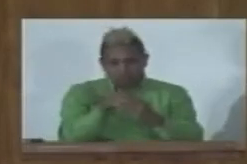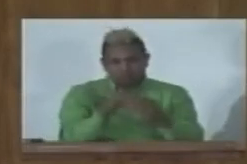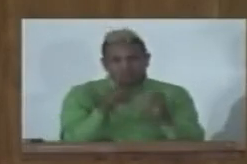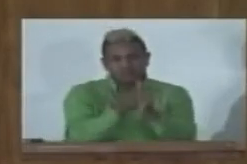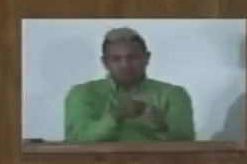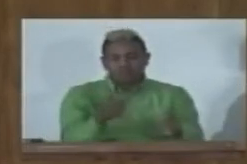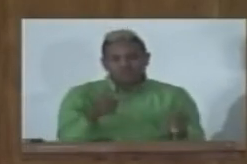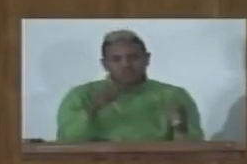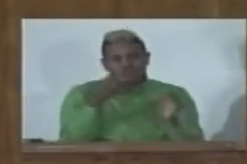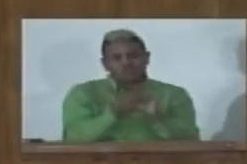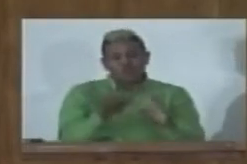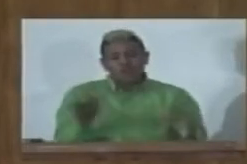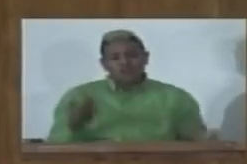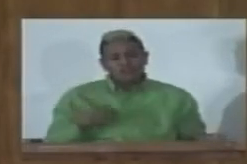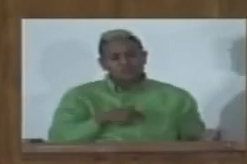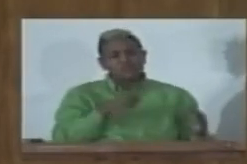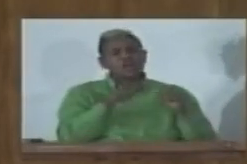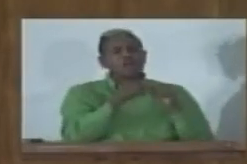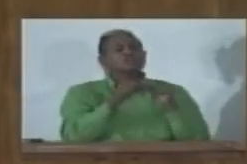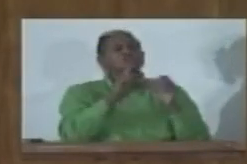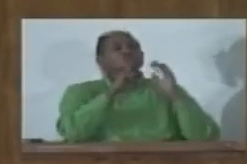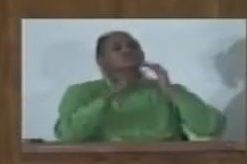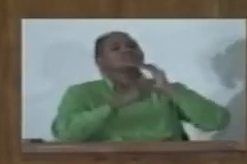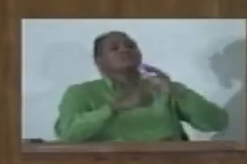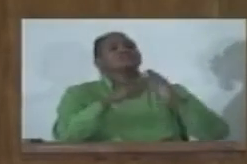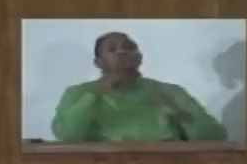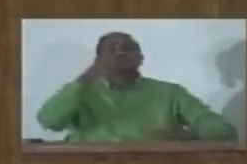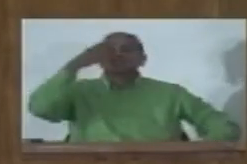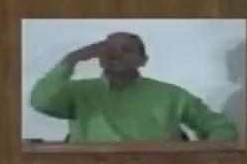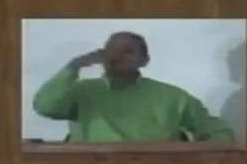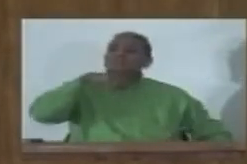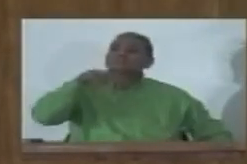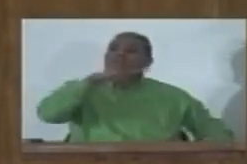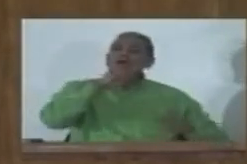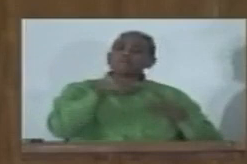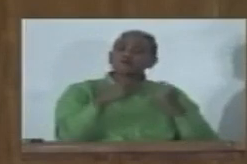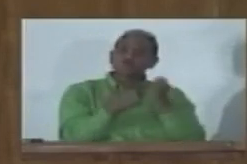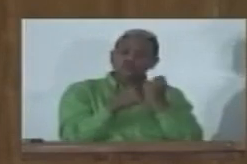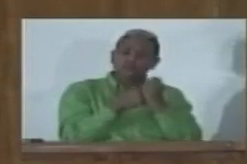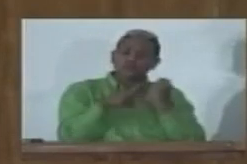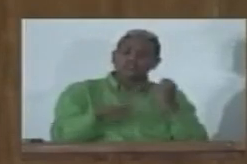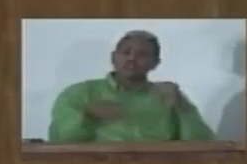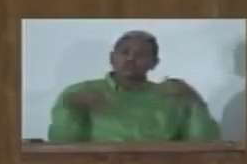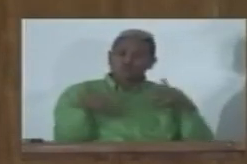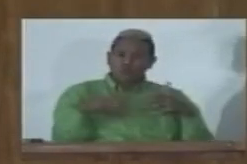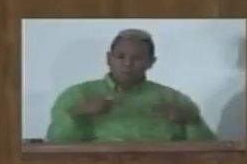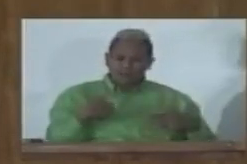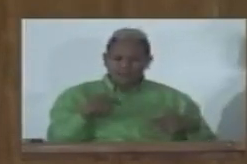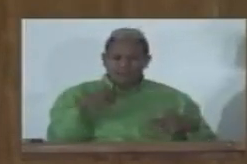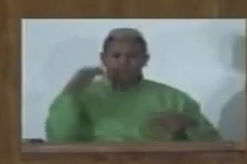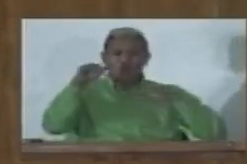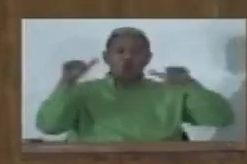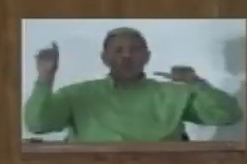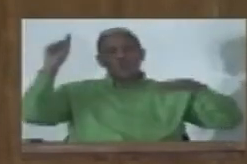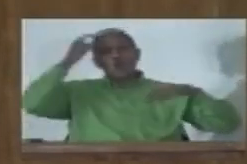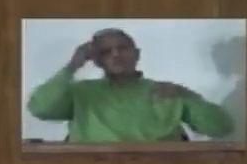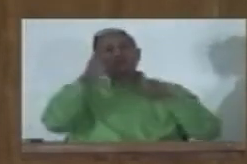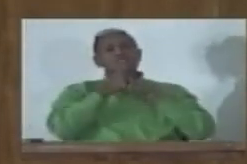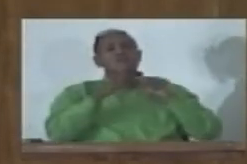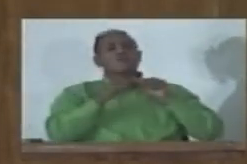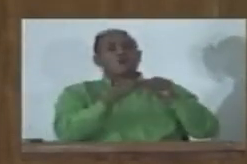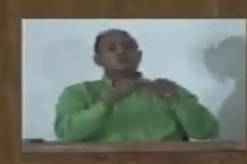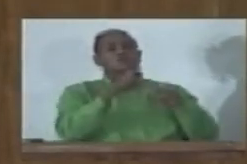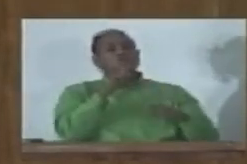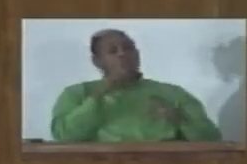Mr. President, as we continue to demonstrate the seriousness about supporting this group, I call on the government to continue to